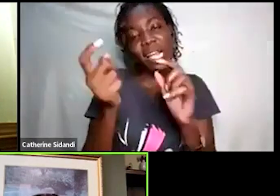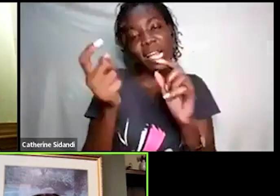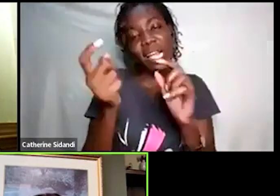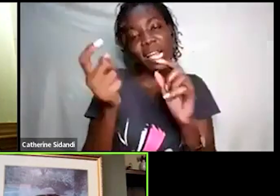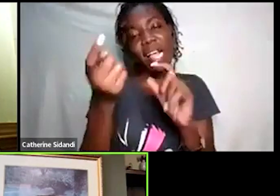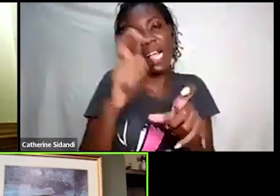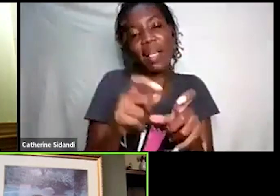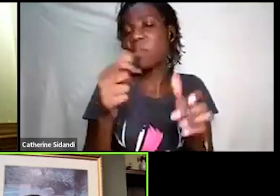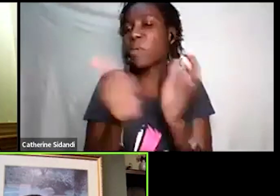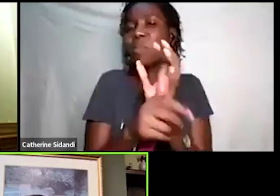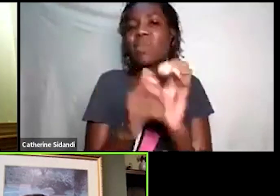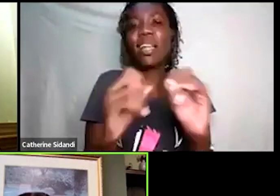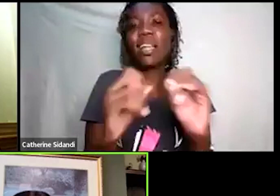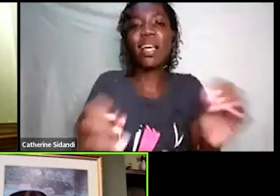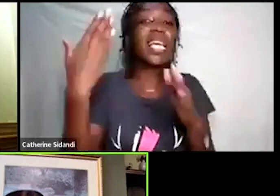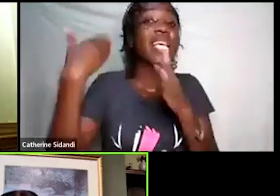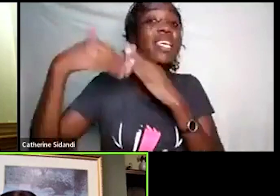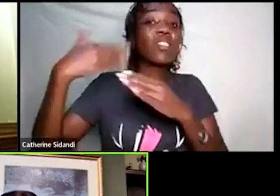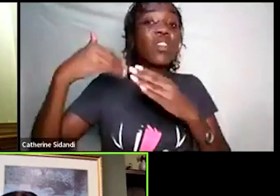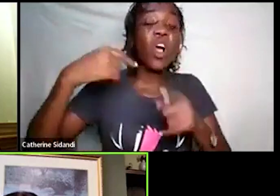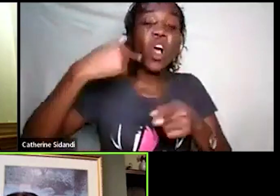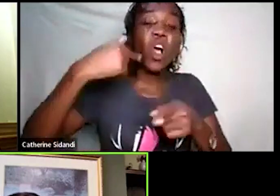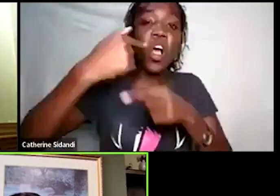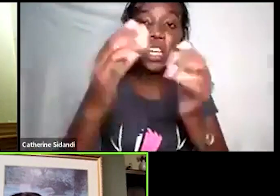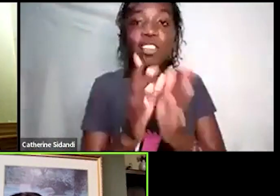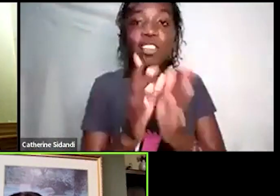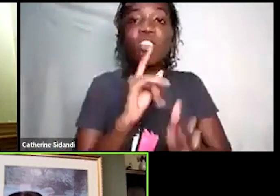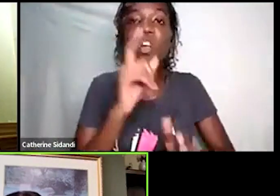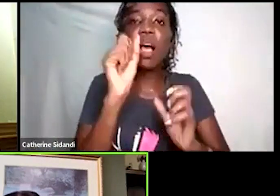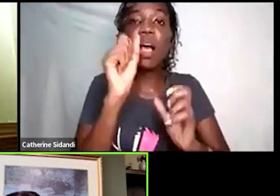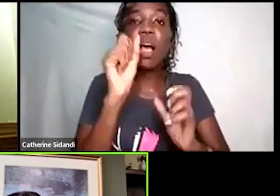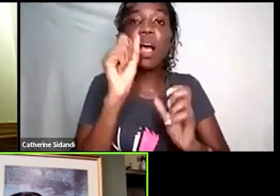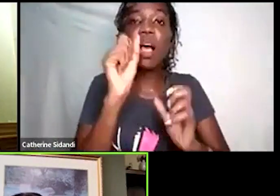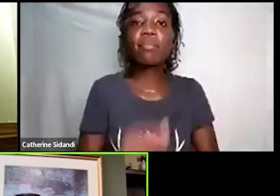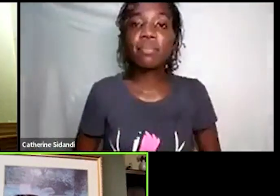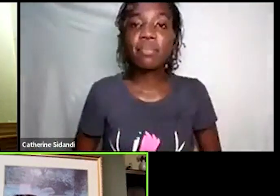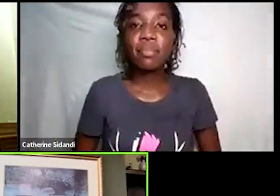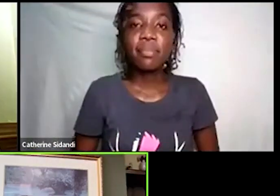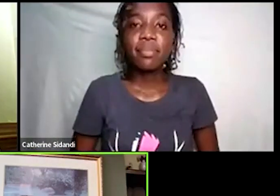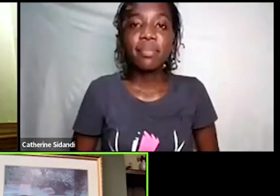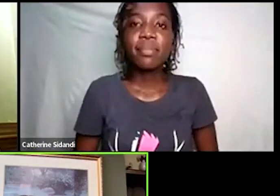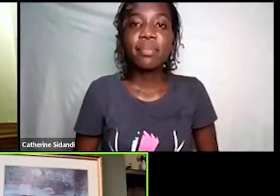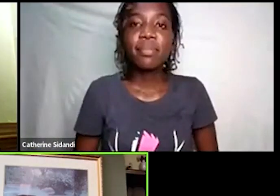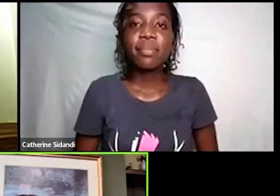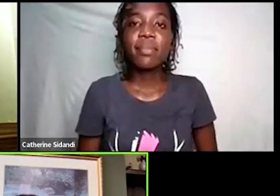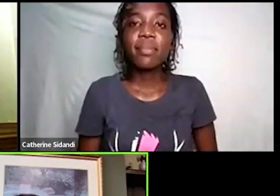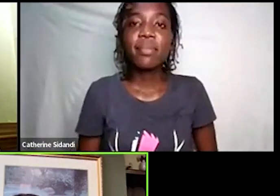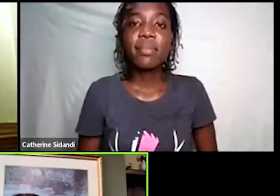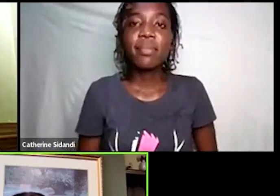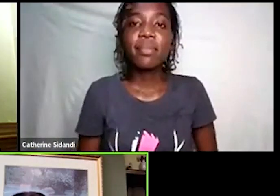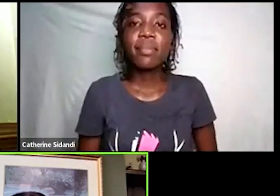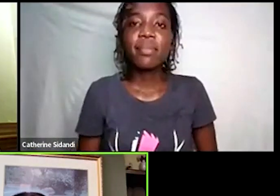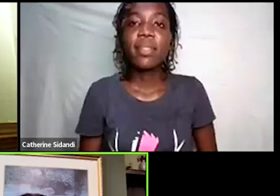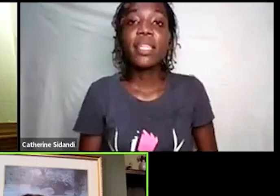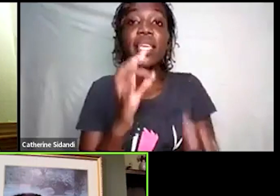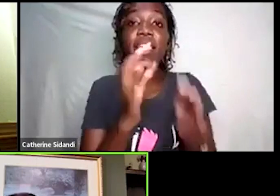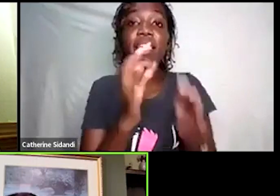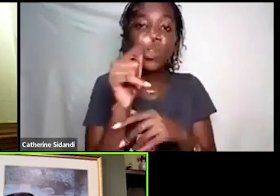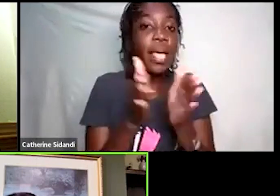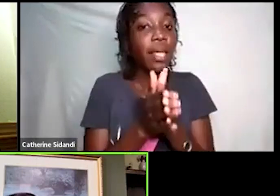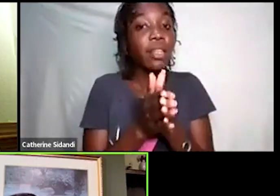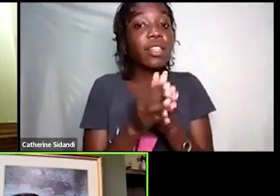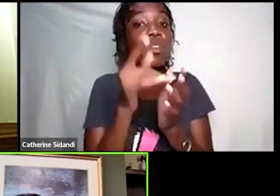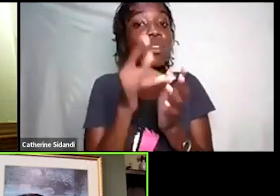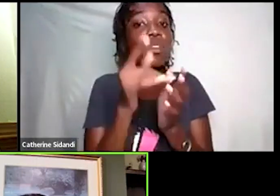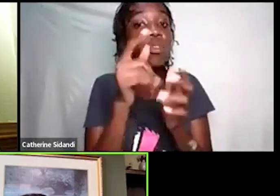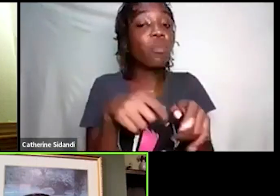They moved on and so should you. If they're still interested in you and you had broken up, that's a story for